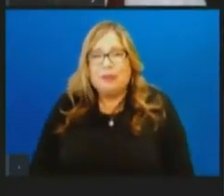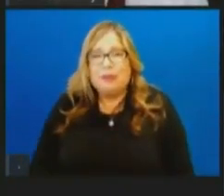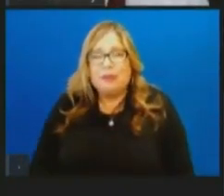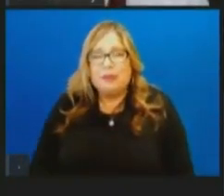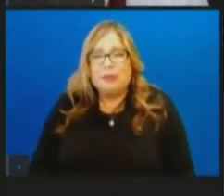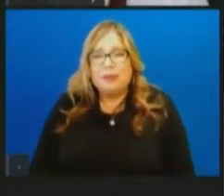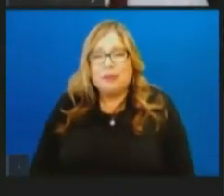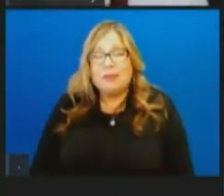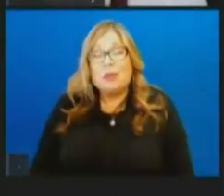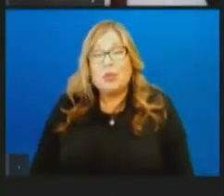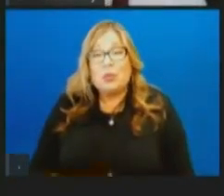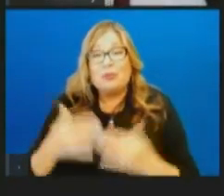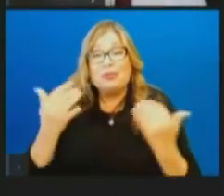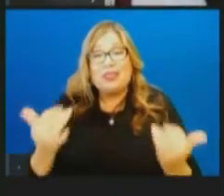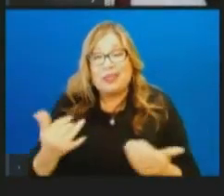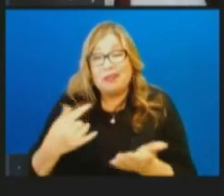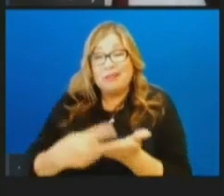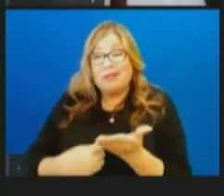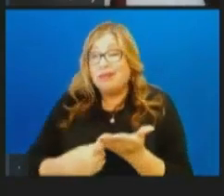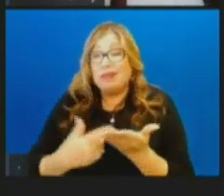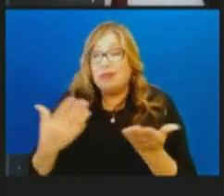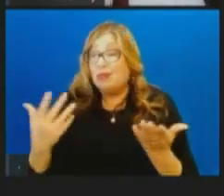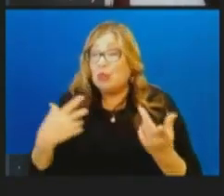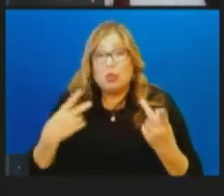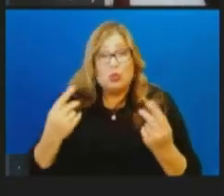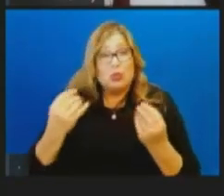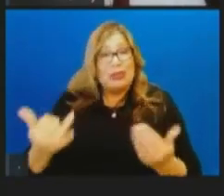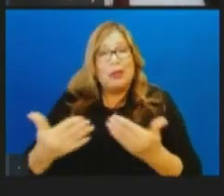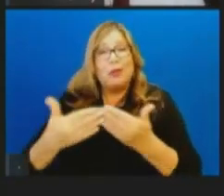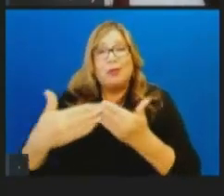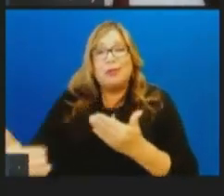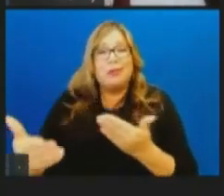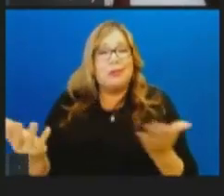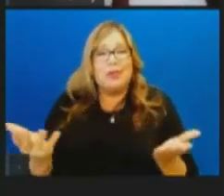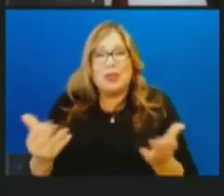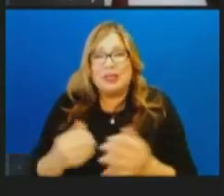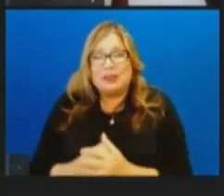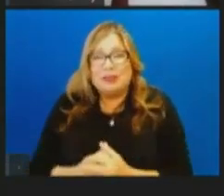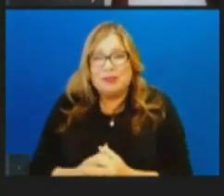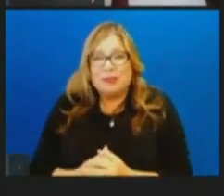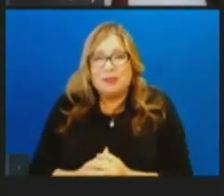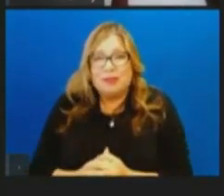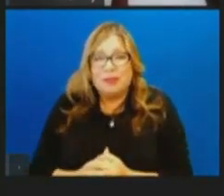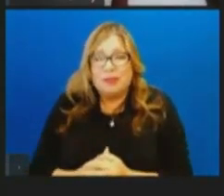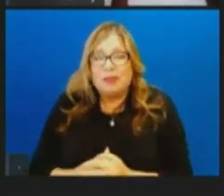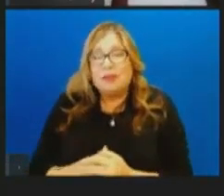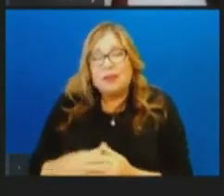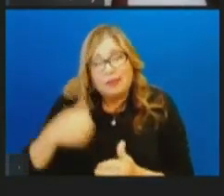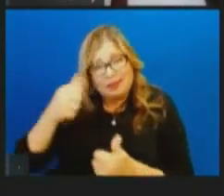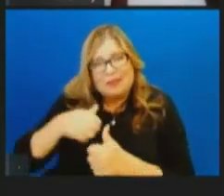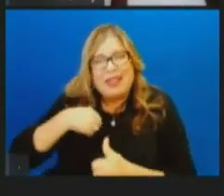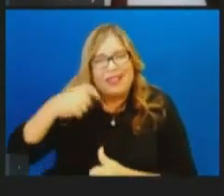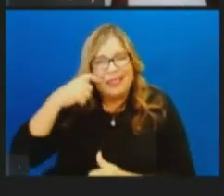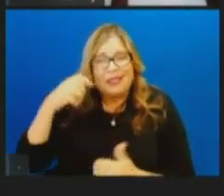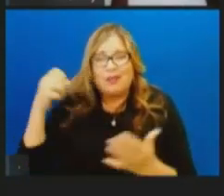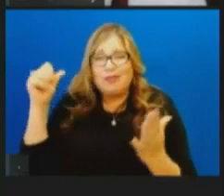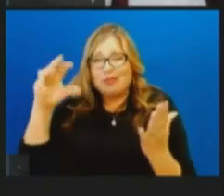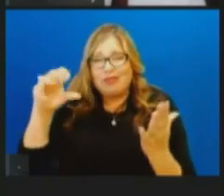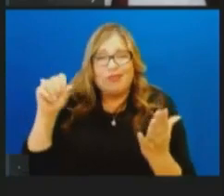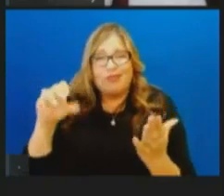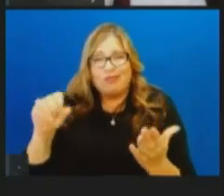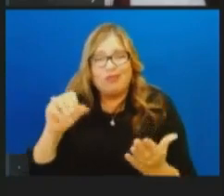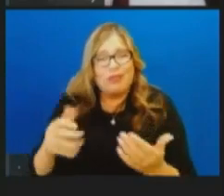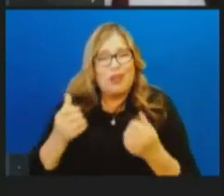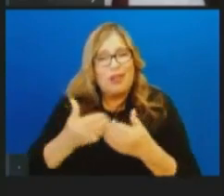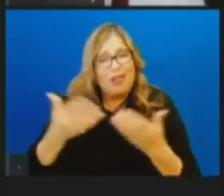So where are we going? So based on our data, it's reasonable. I shared a lot of good, important data that's directionally